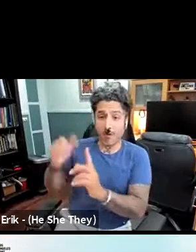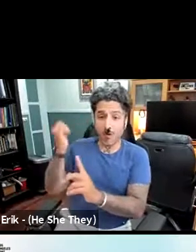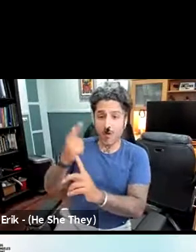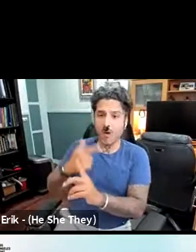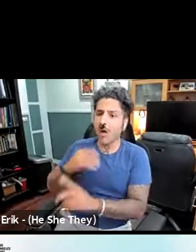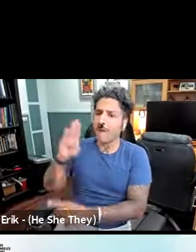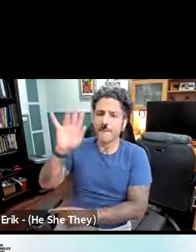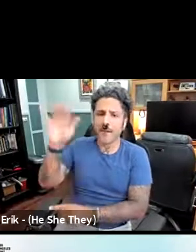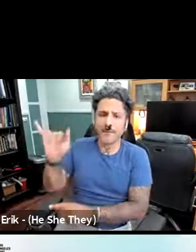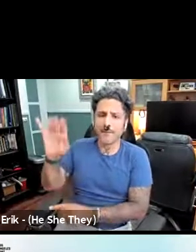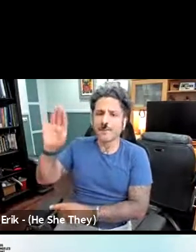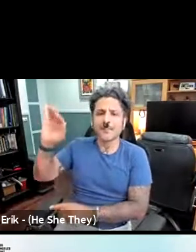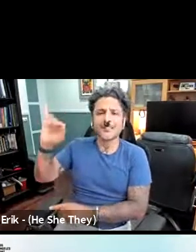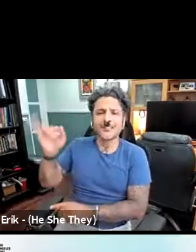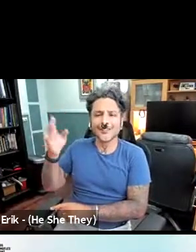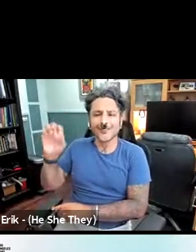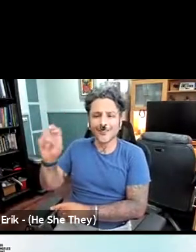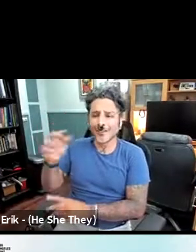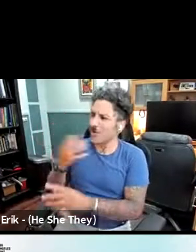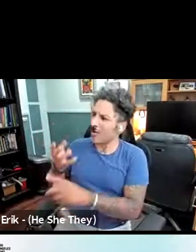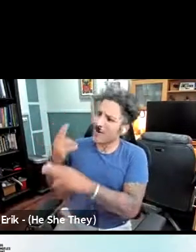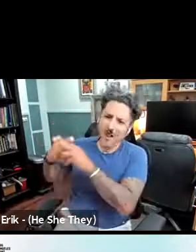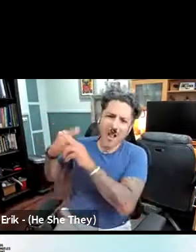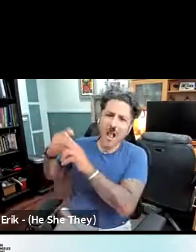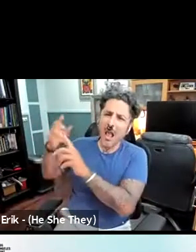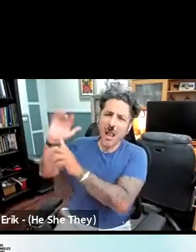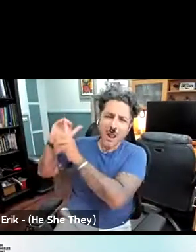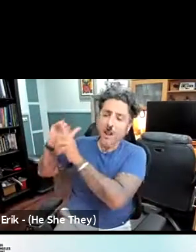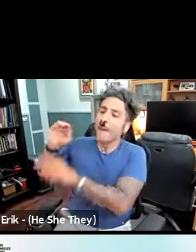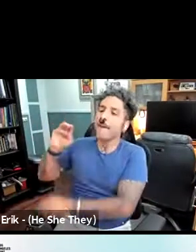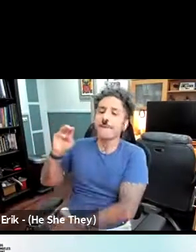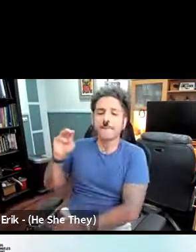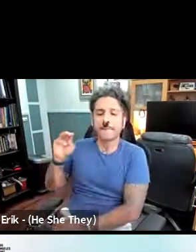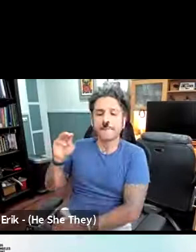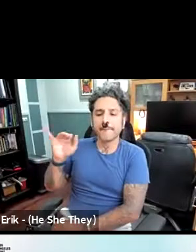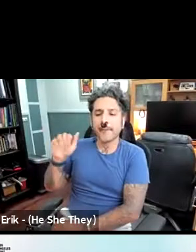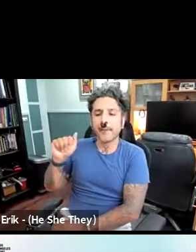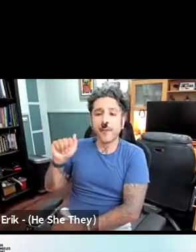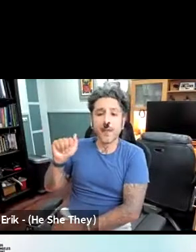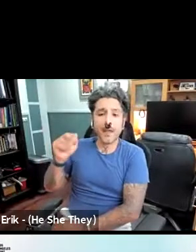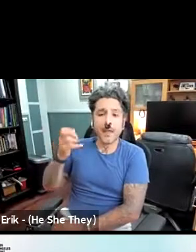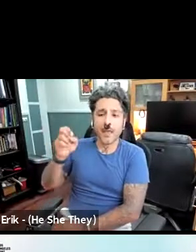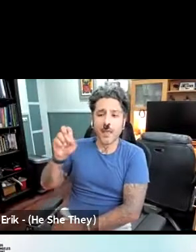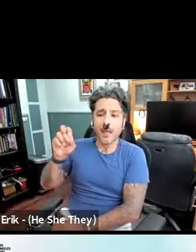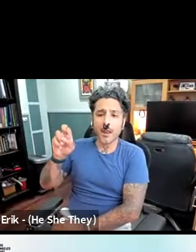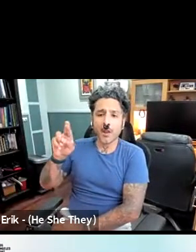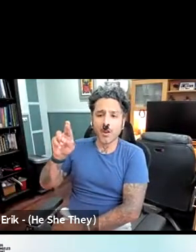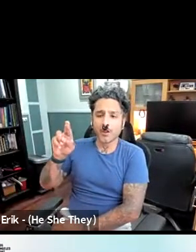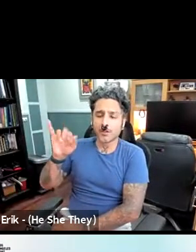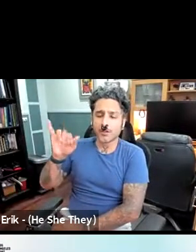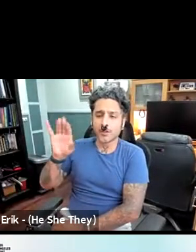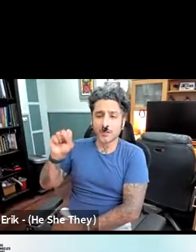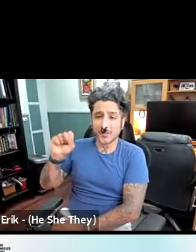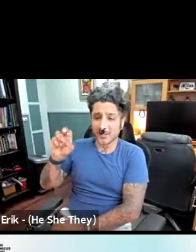Jean, call them. Call them all. Mia Henderson, call them. Call them all out. Call them all down.